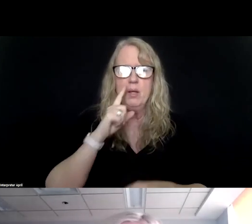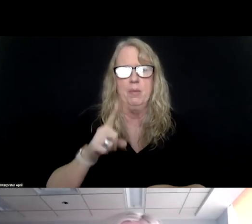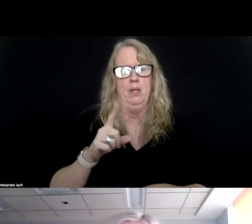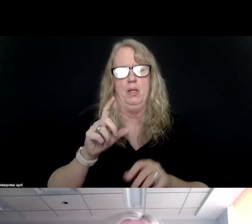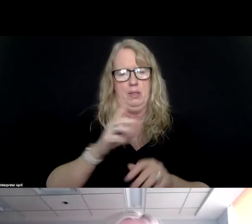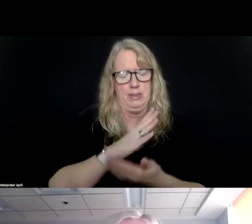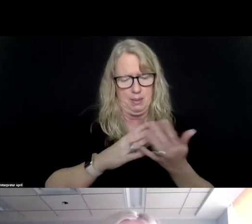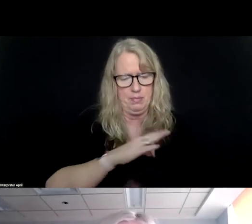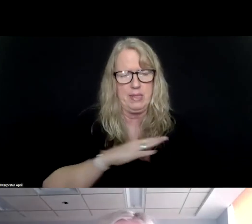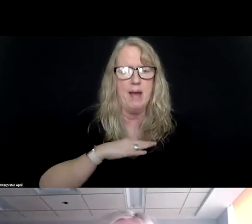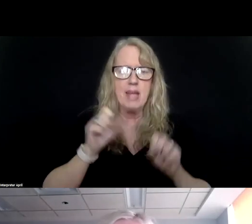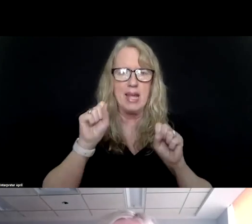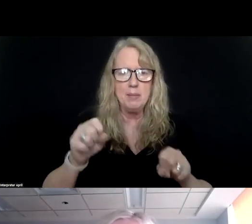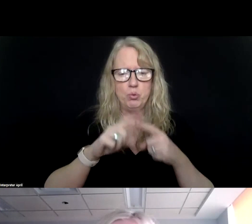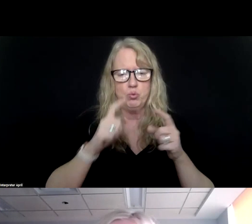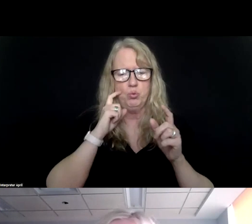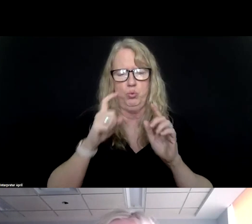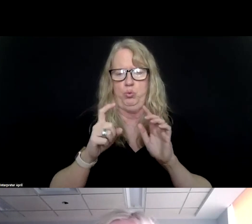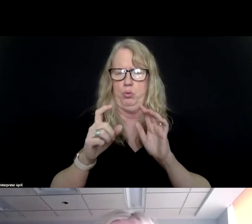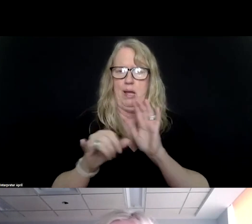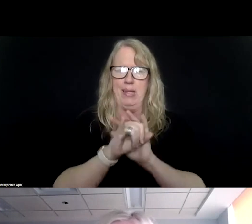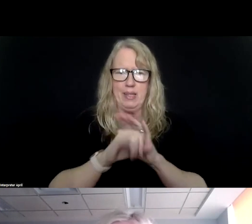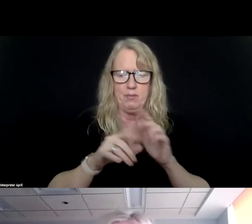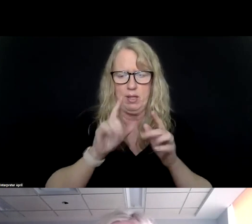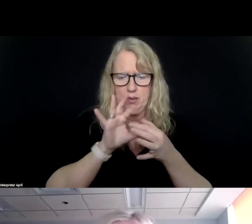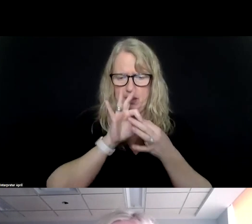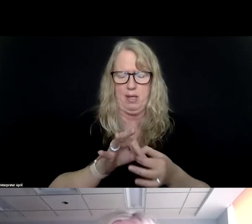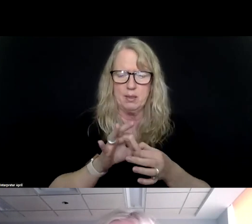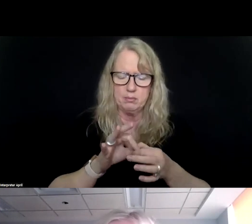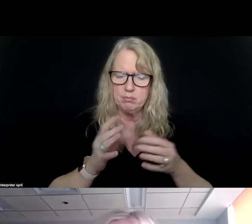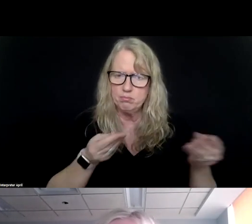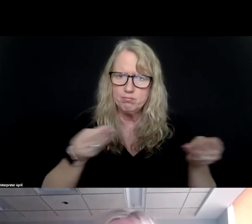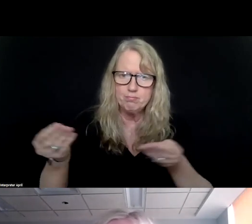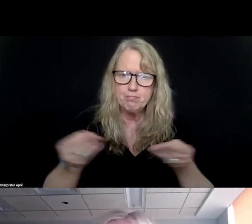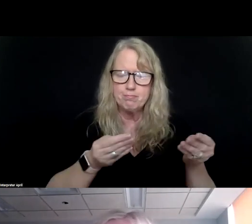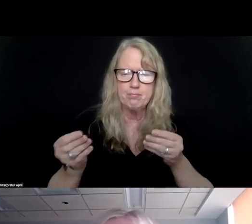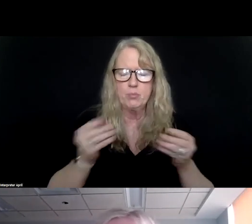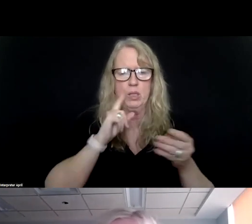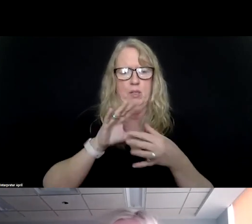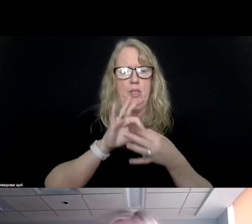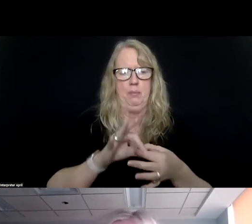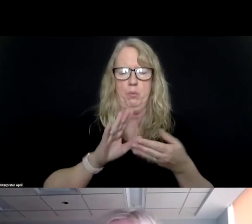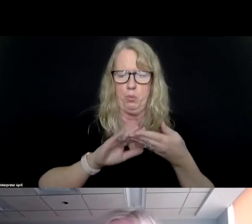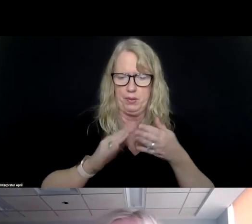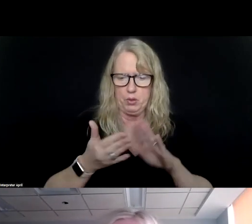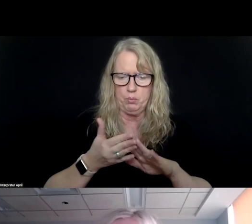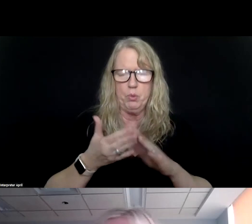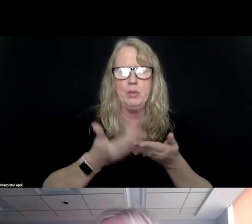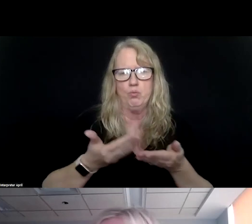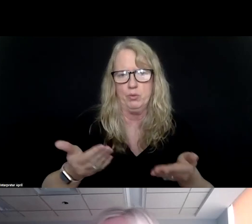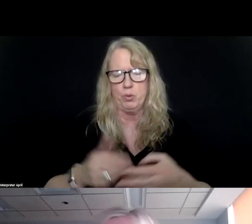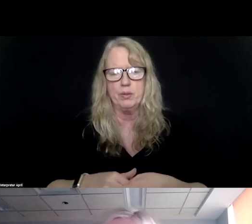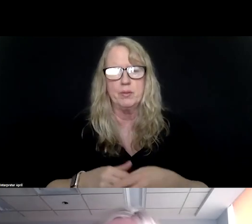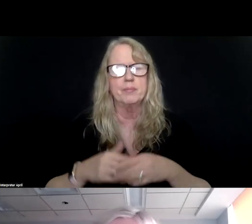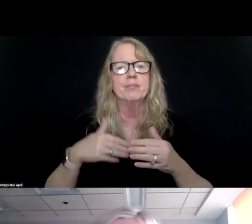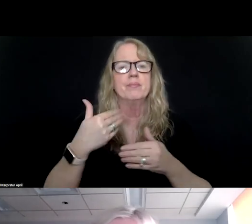to really identify and help to connect and facilitate connections with community resources. Next